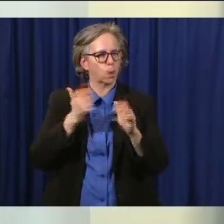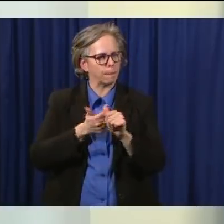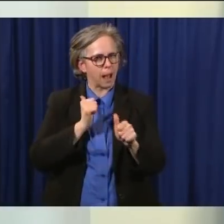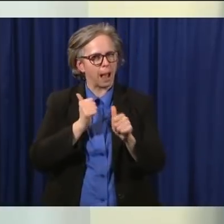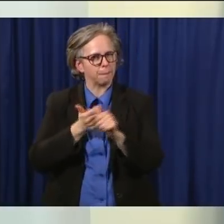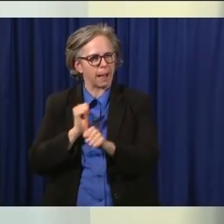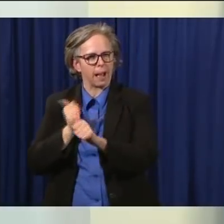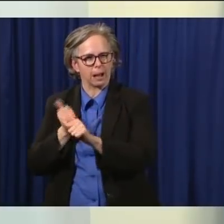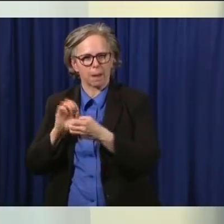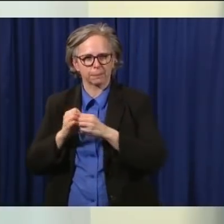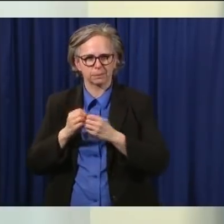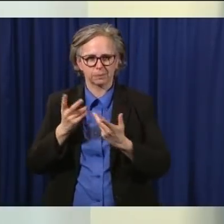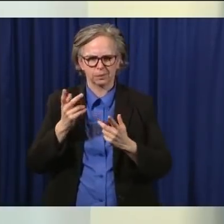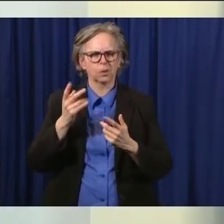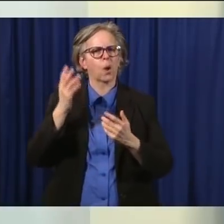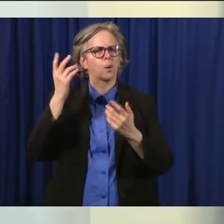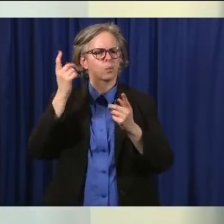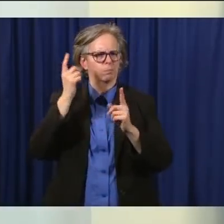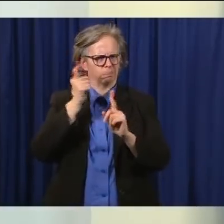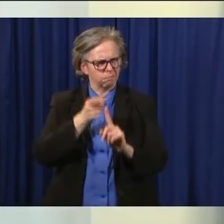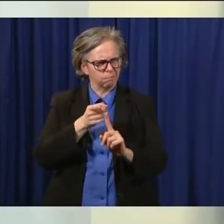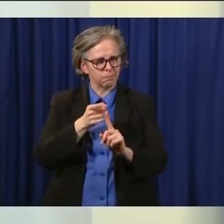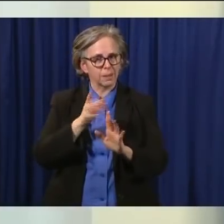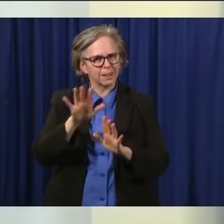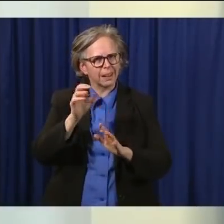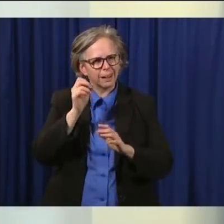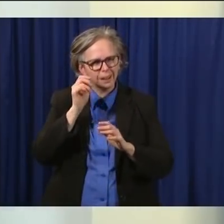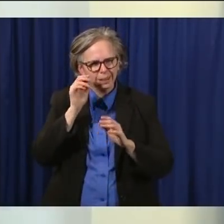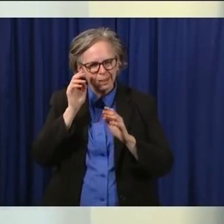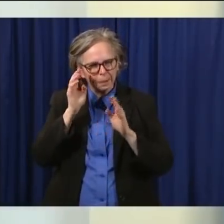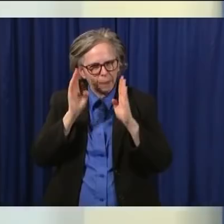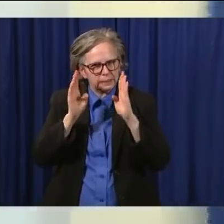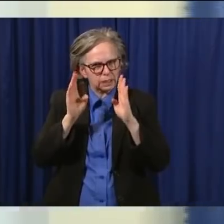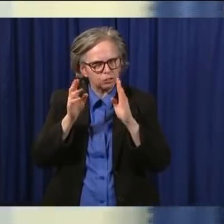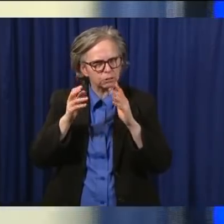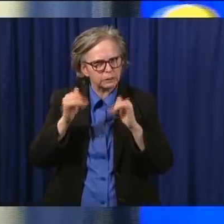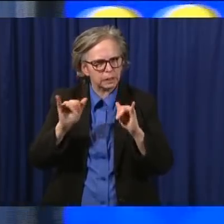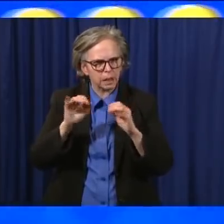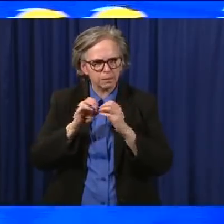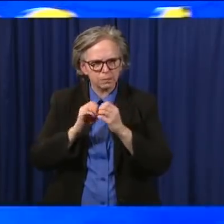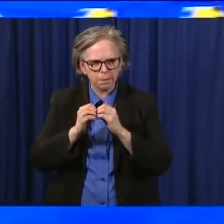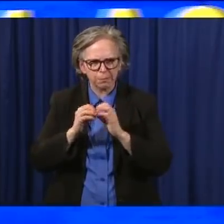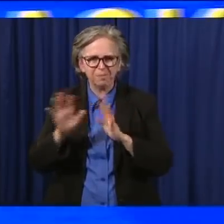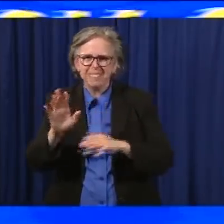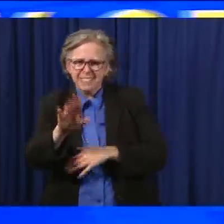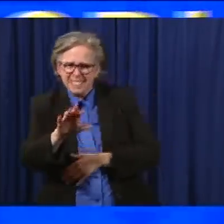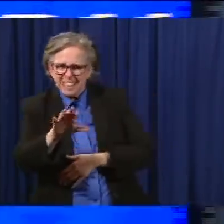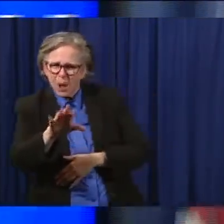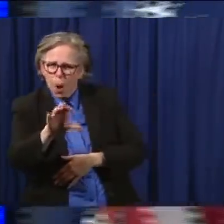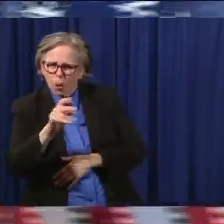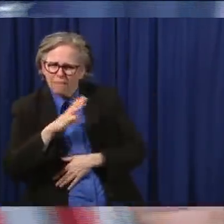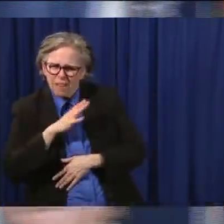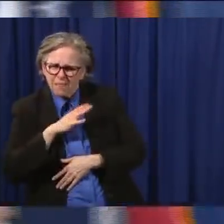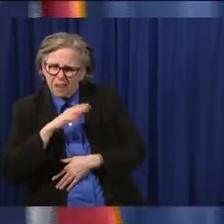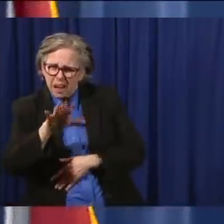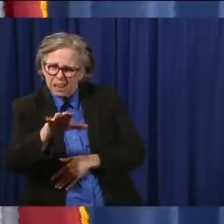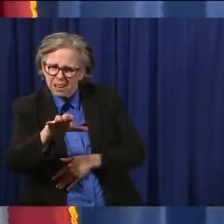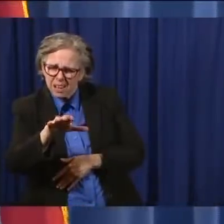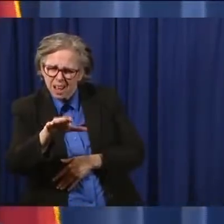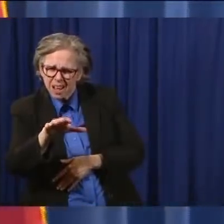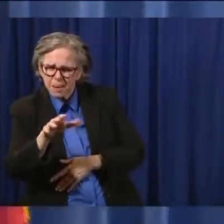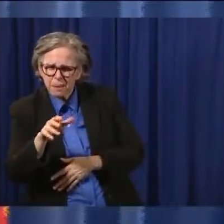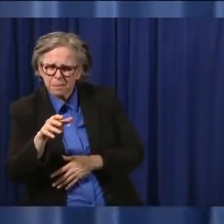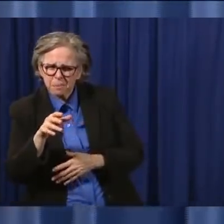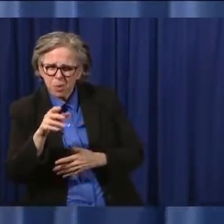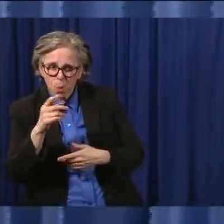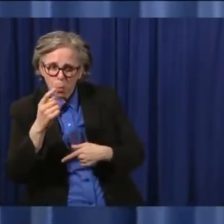all of us certainly, need to pay attention to these numbers. Okay, so bottom line, you can't read anything into a one daily